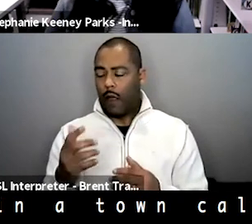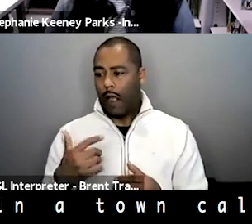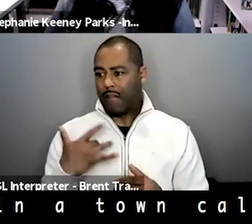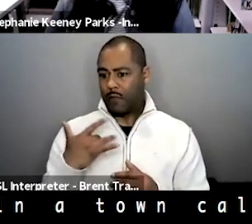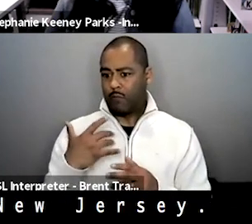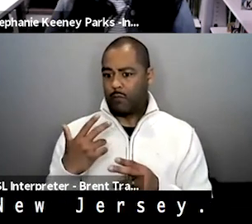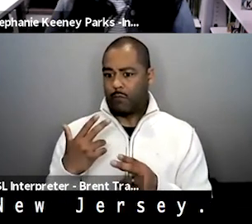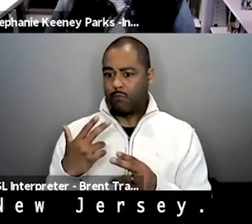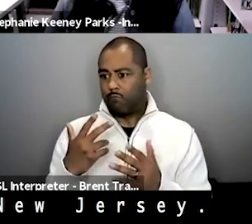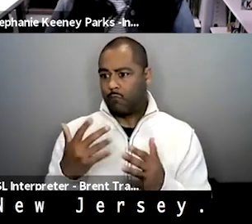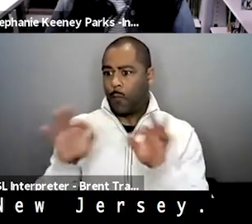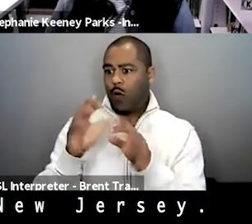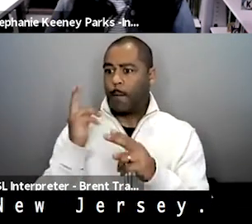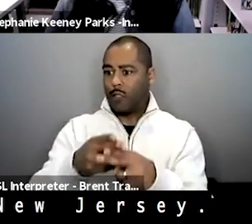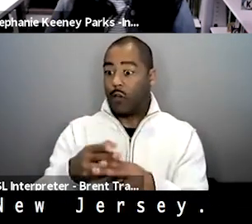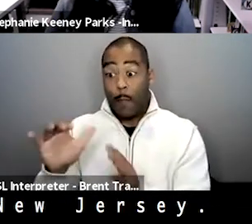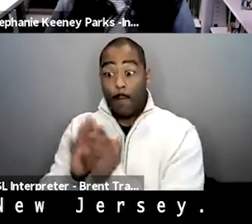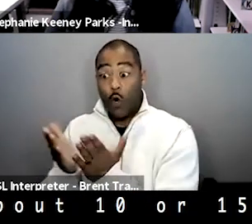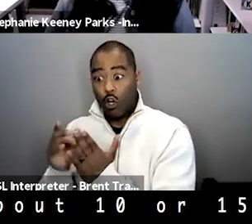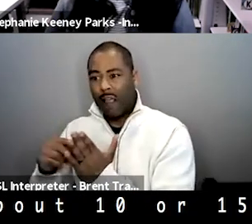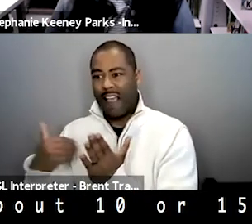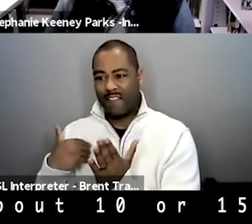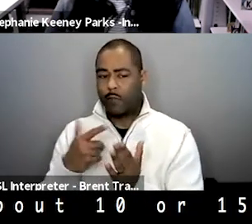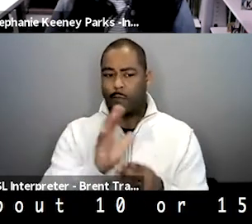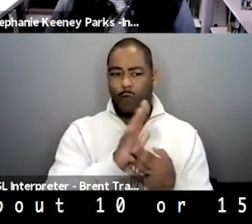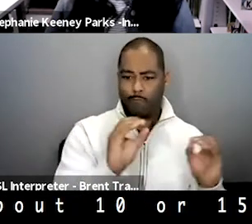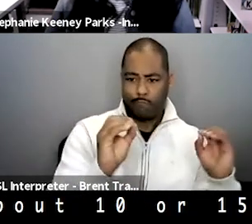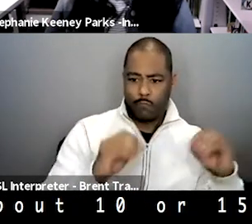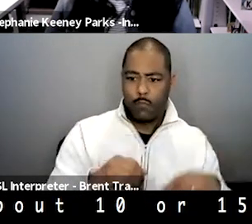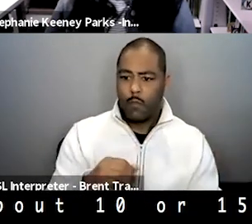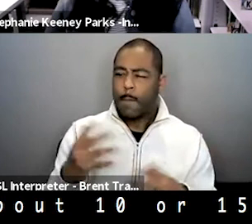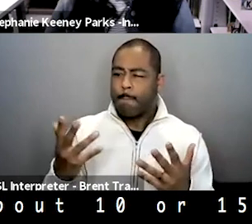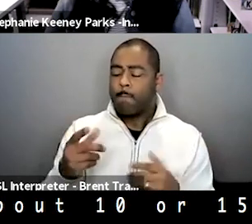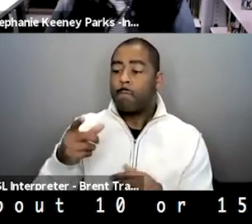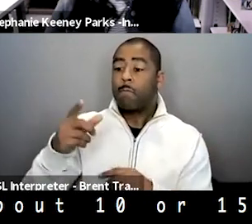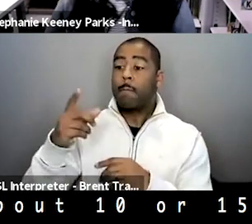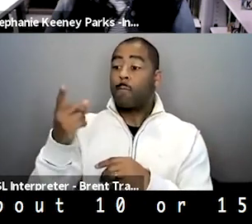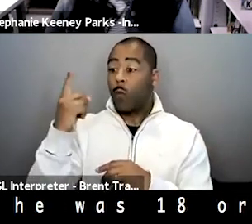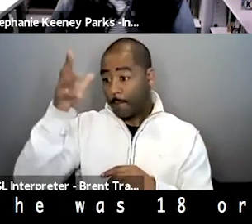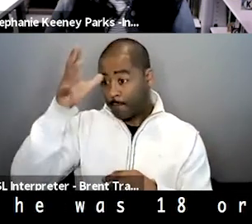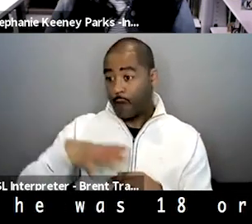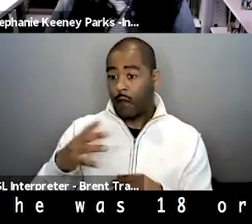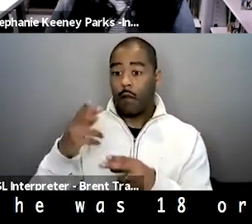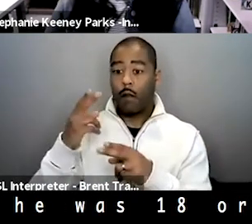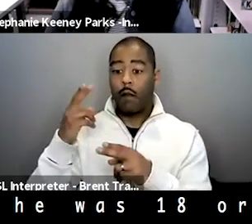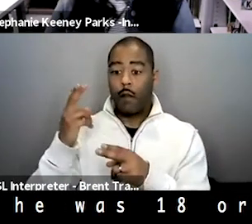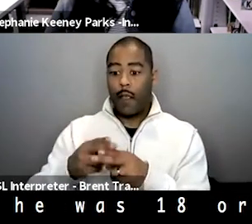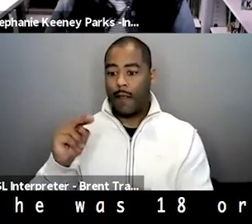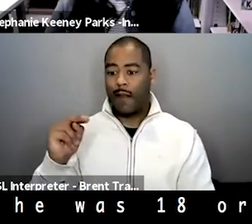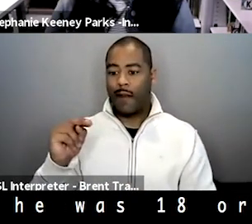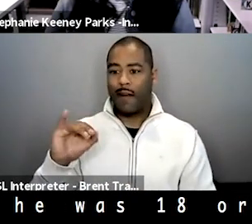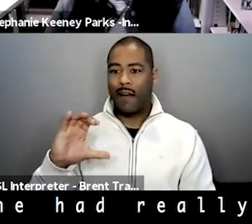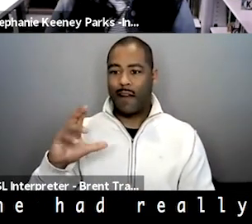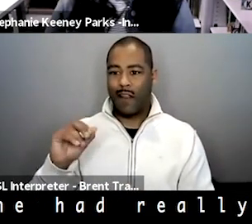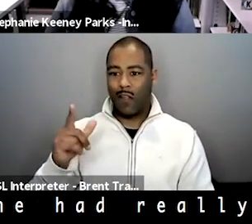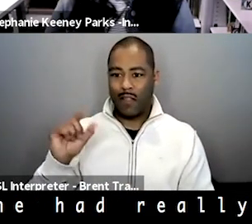about a young man named Nicholas in a town called Caldwell, New Jersey. And back in about